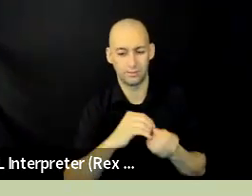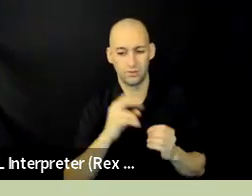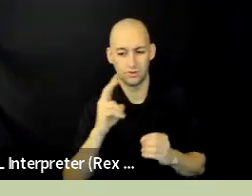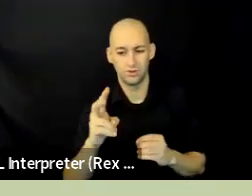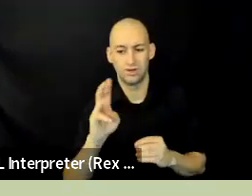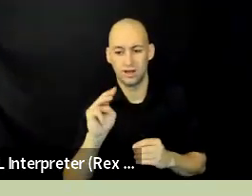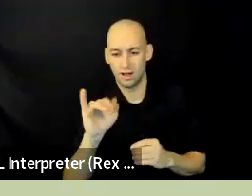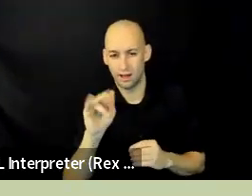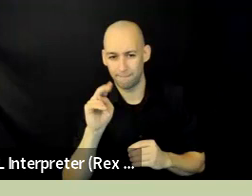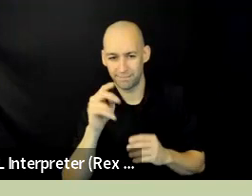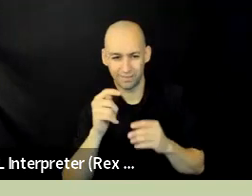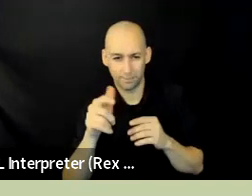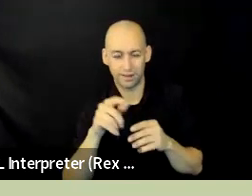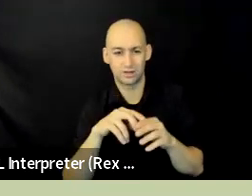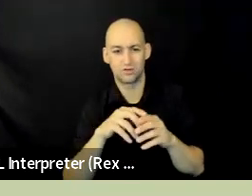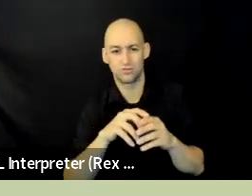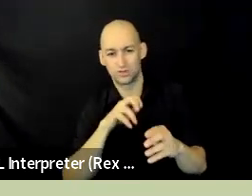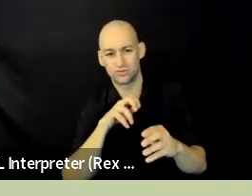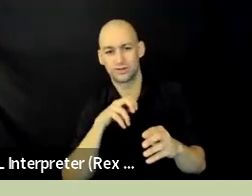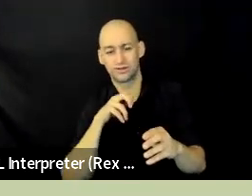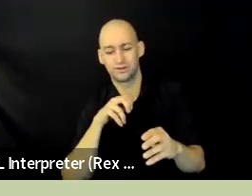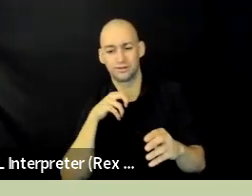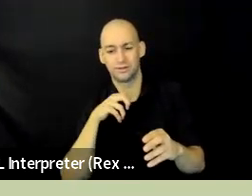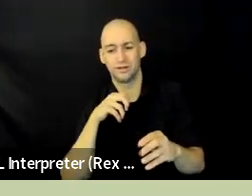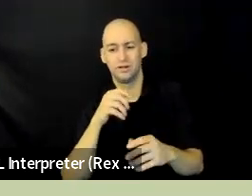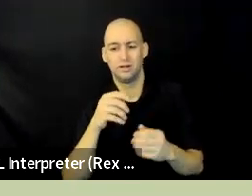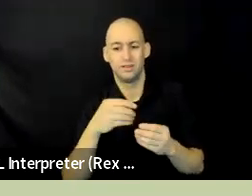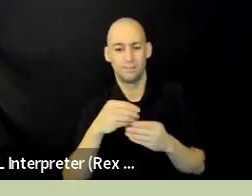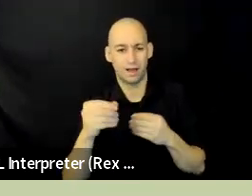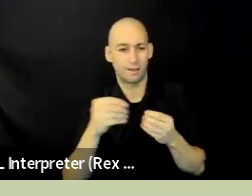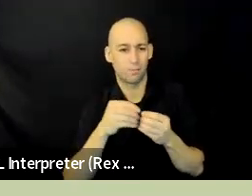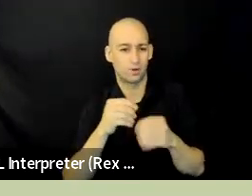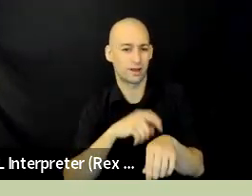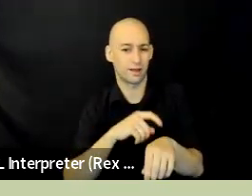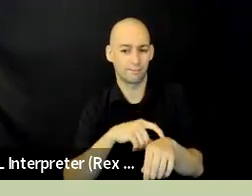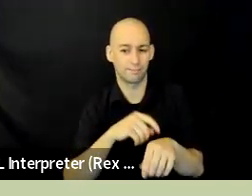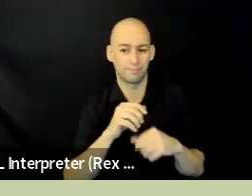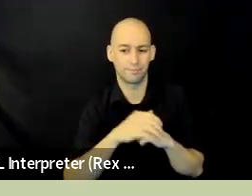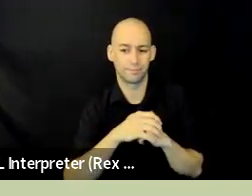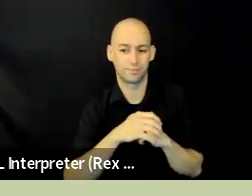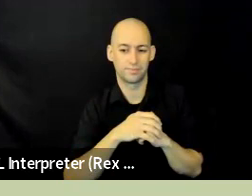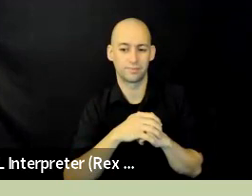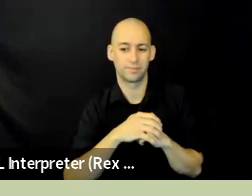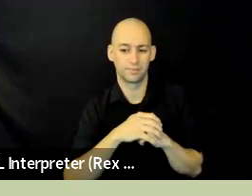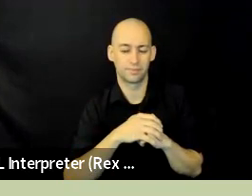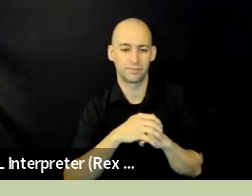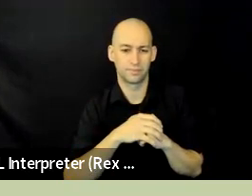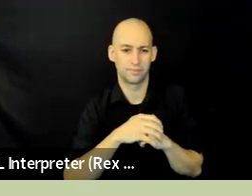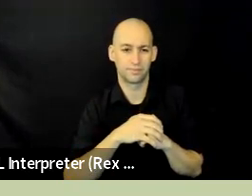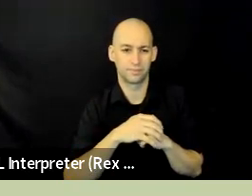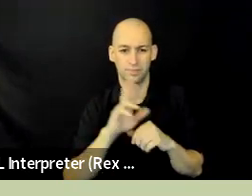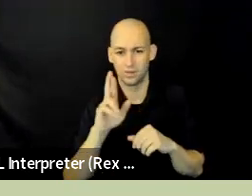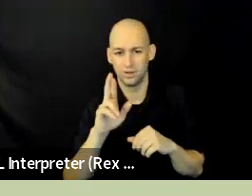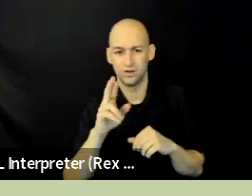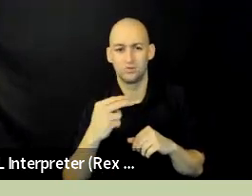retreats that move the highway further east in a couple locations to gain more time and real estate in areas of coastal erosion. And three,